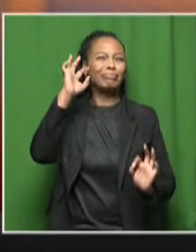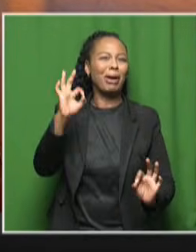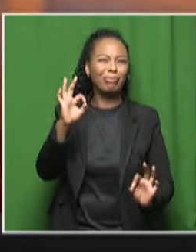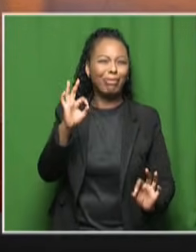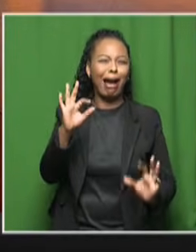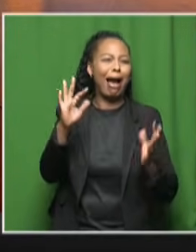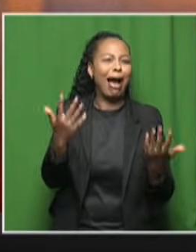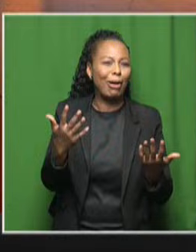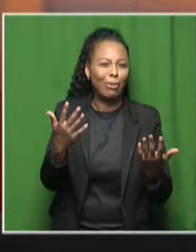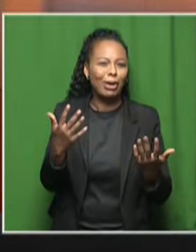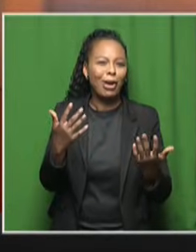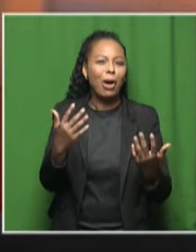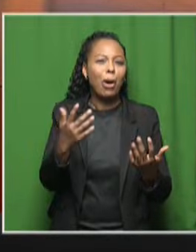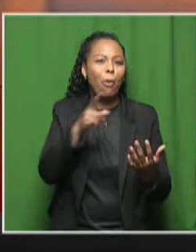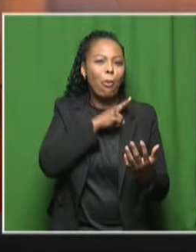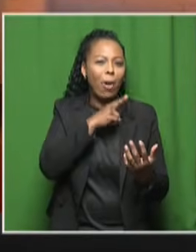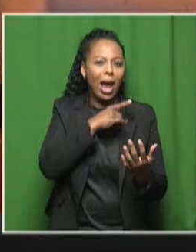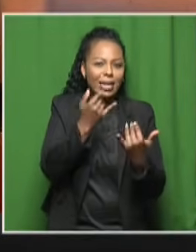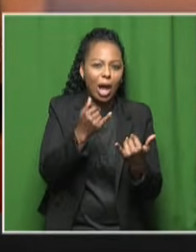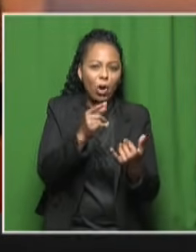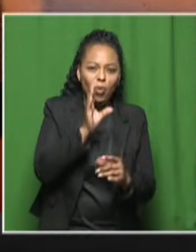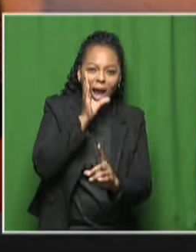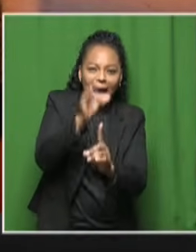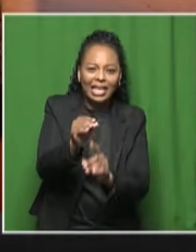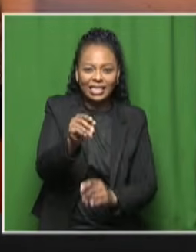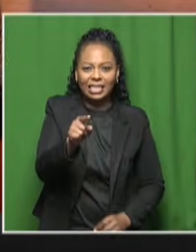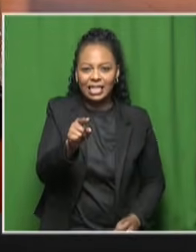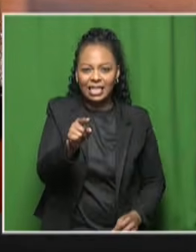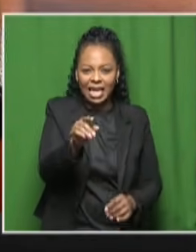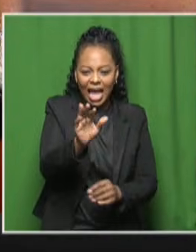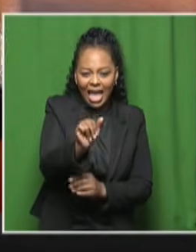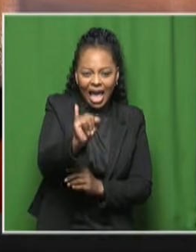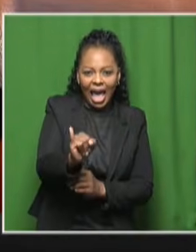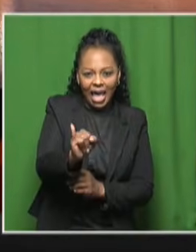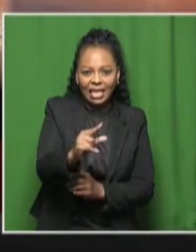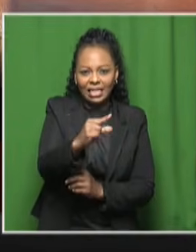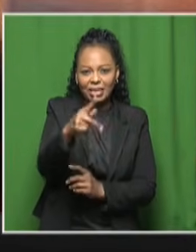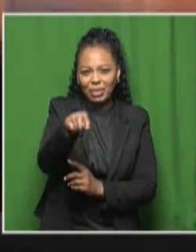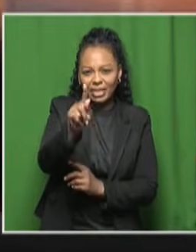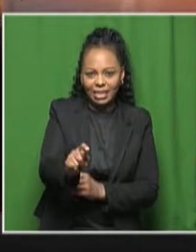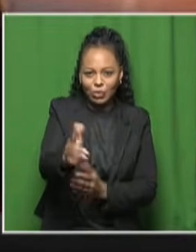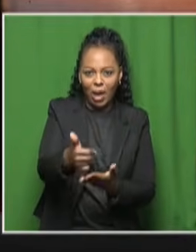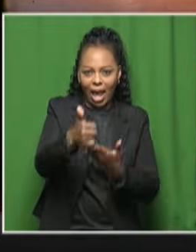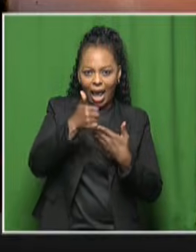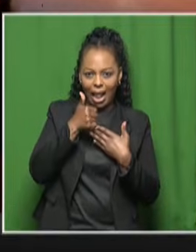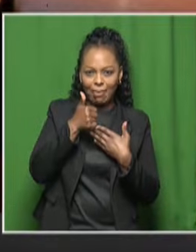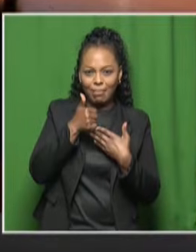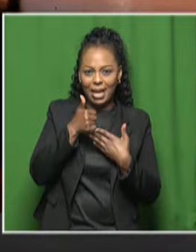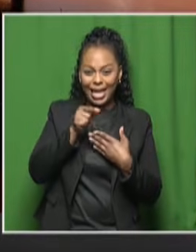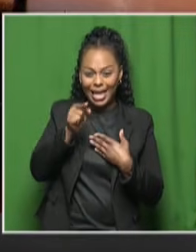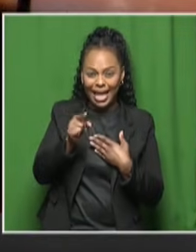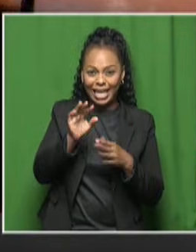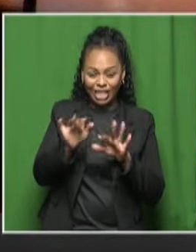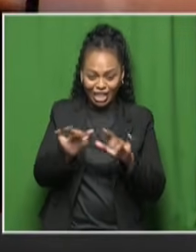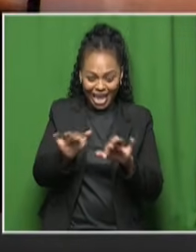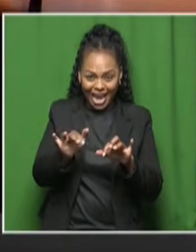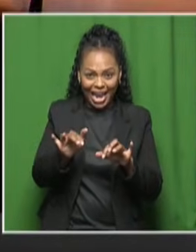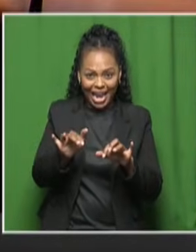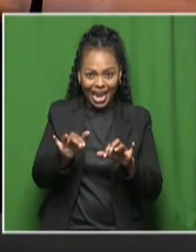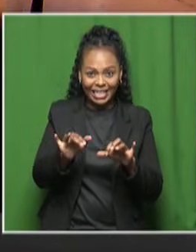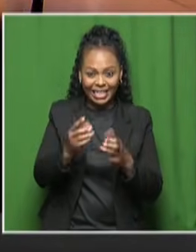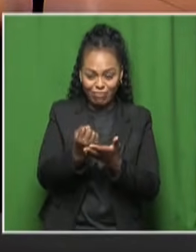structure the question Yes. that you ask ChatGPT to assist you with. Yes. But if ChatGPT is doing the entire